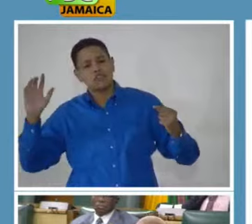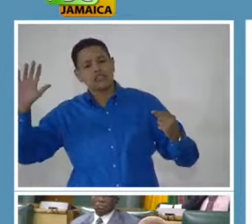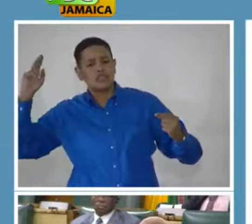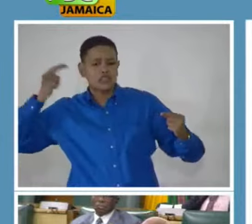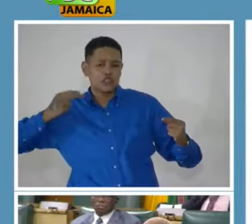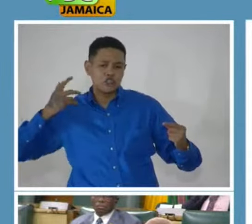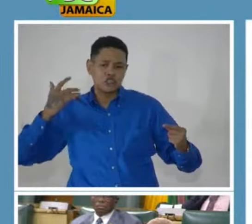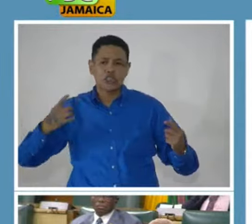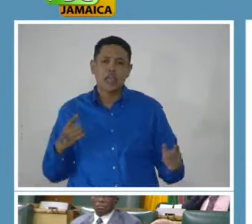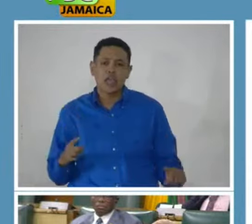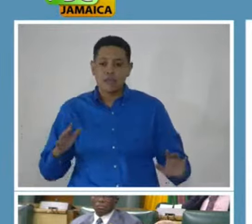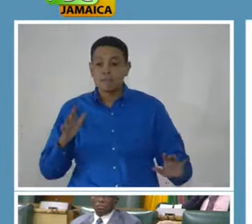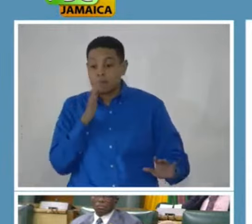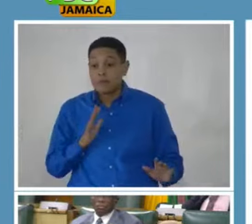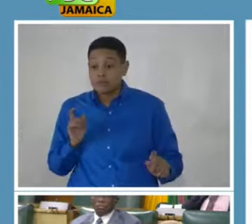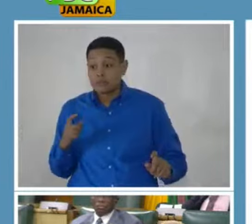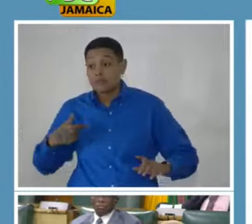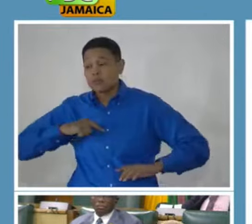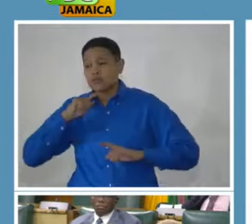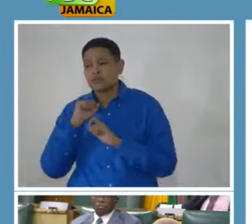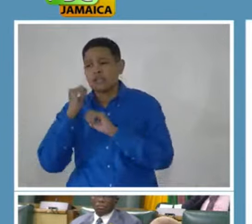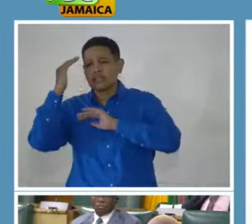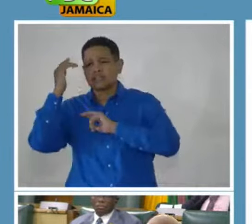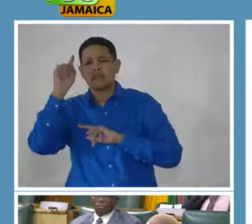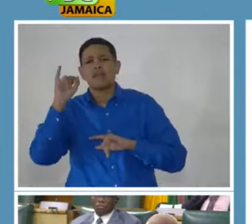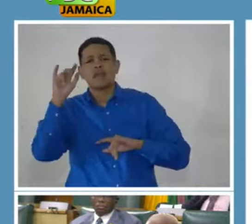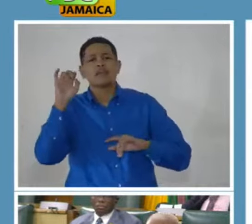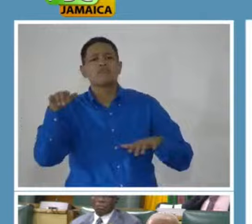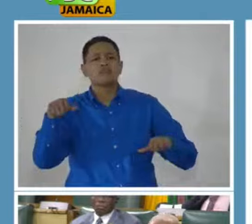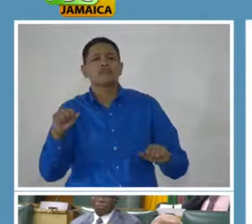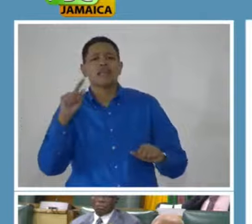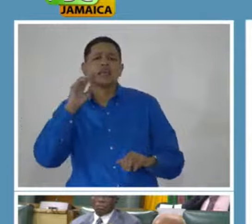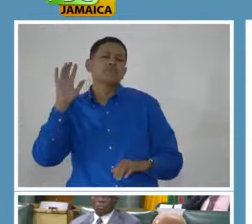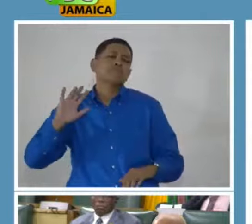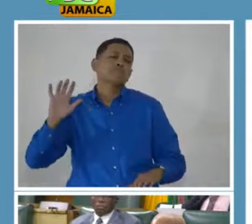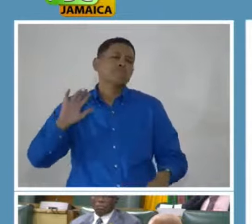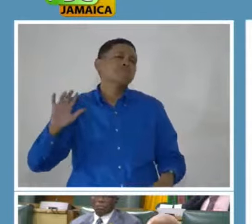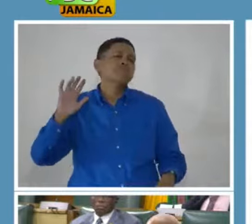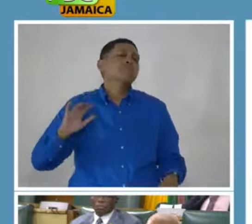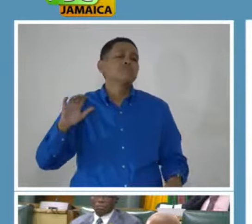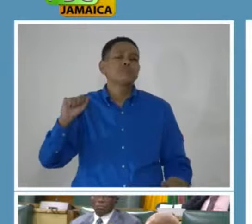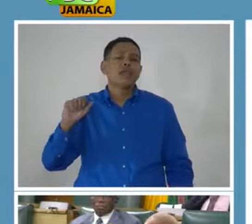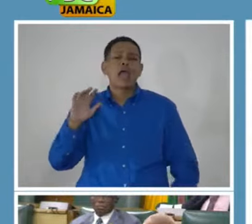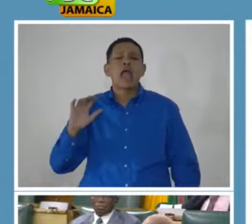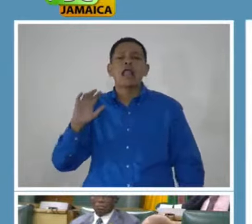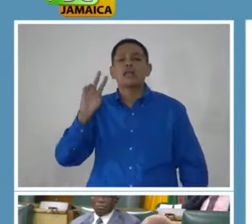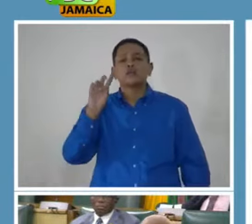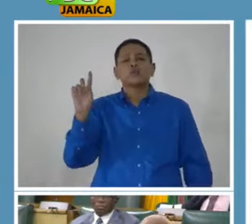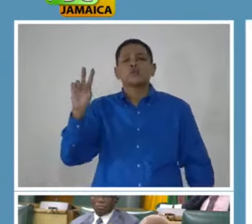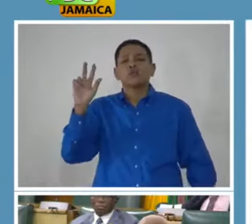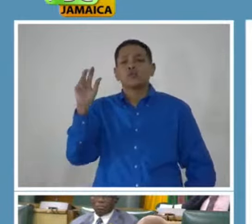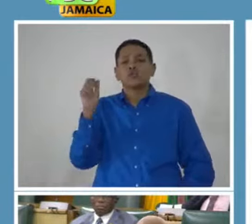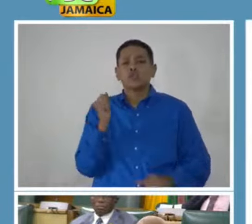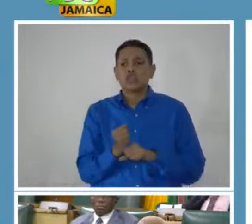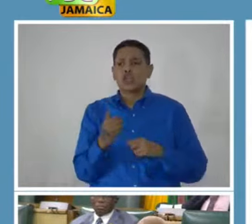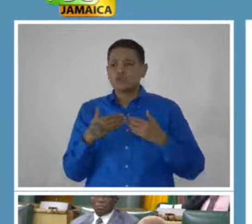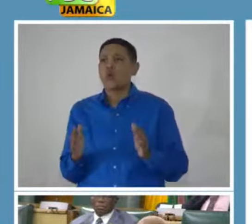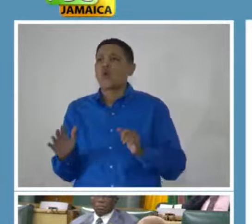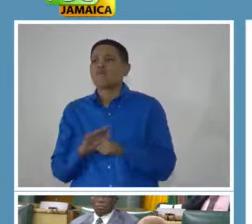history. Madam Speaker, we expect for e-invoicing to take at least 2 to 3 years to roll